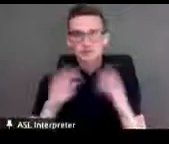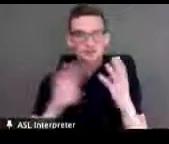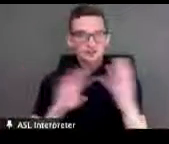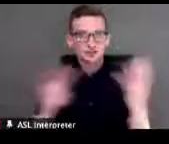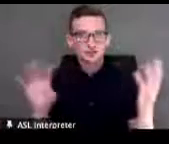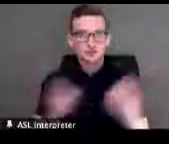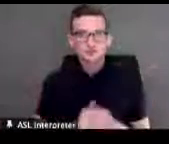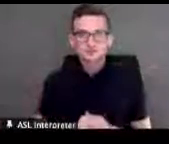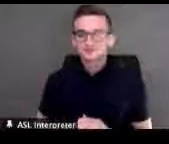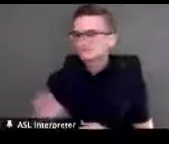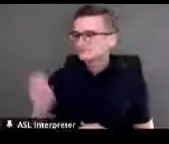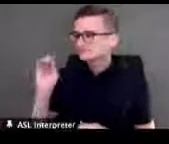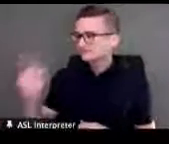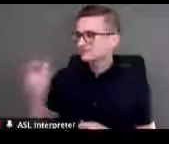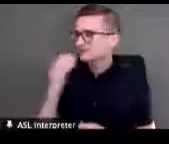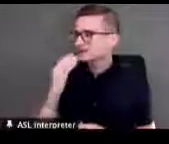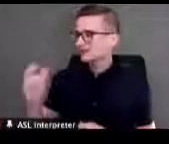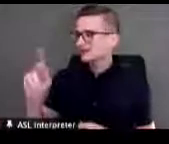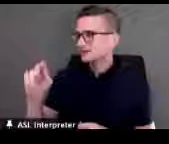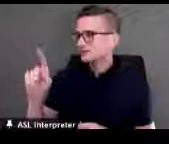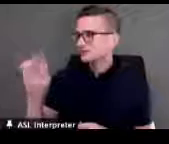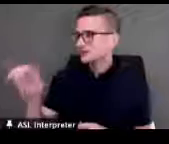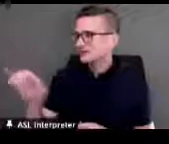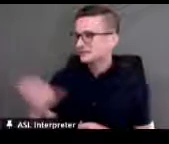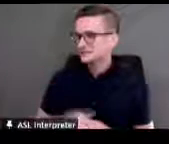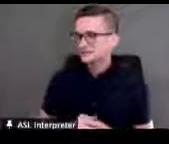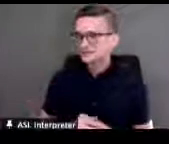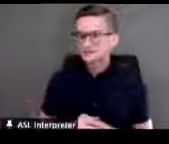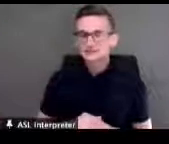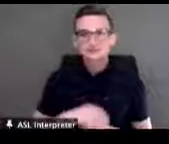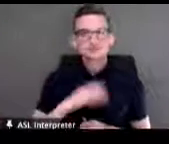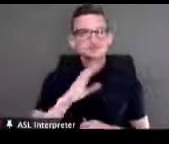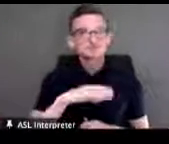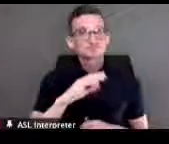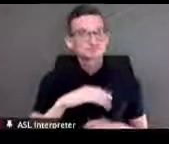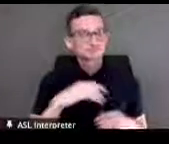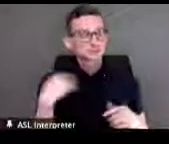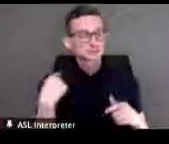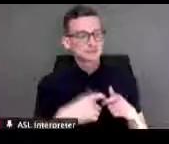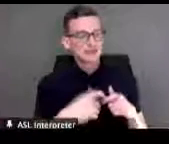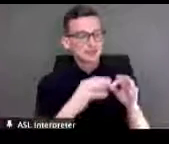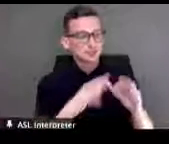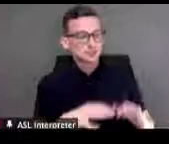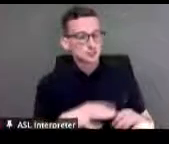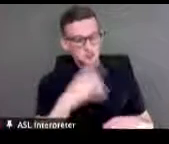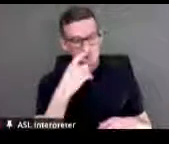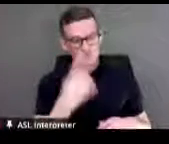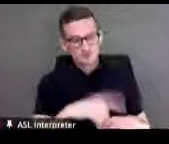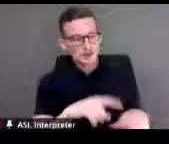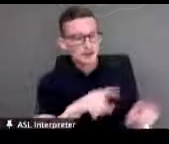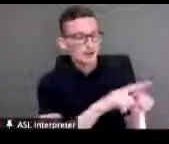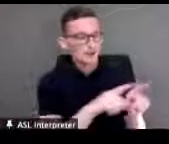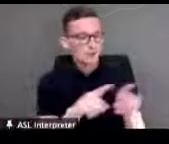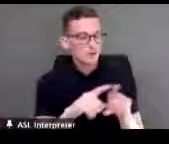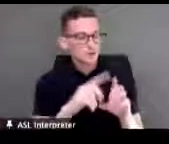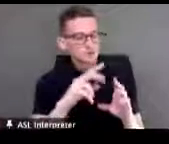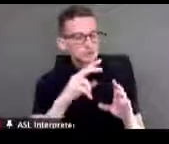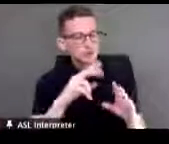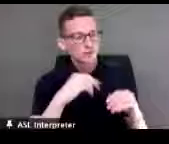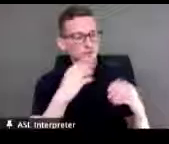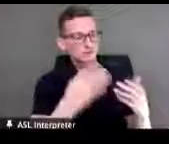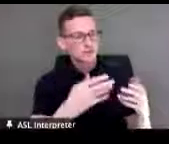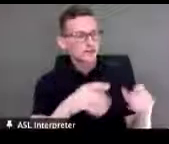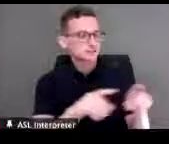All right, thank you so much, Katie. Can I have the Spanish interpreter also give the